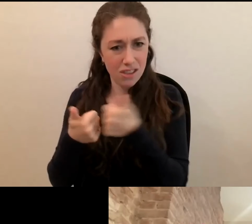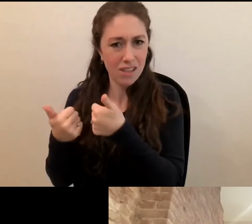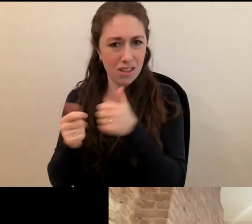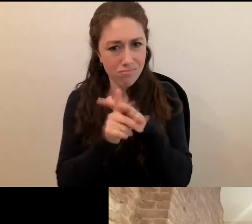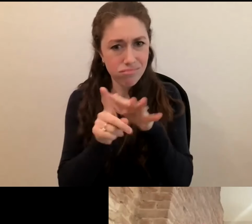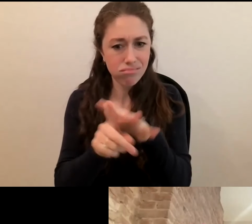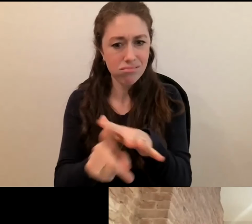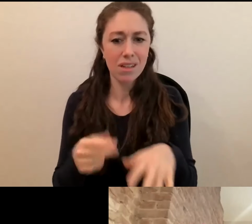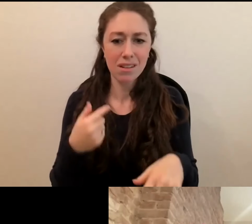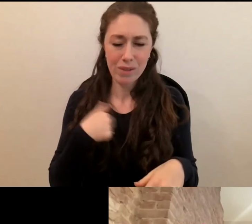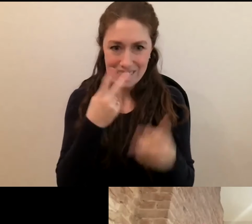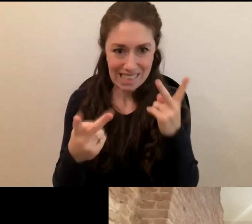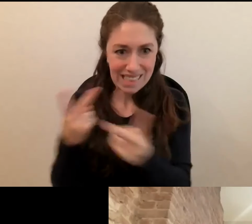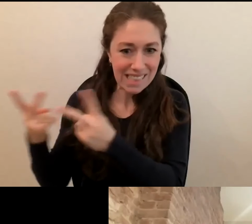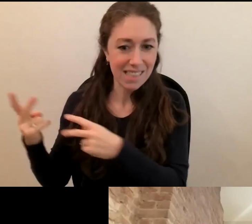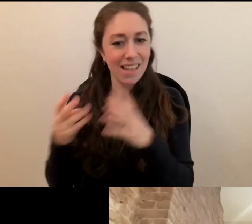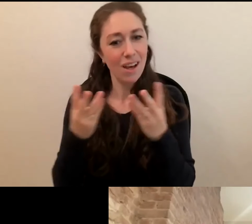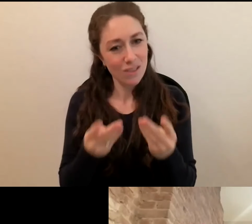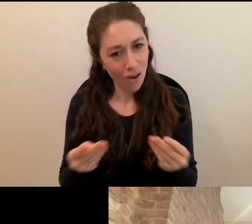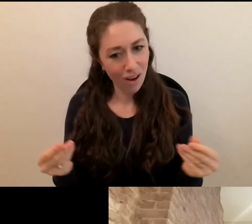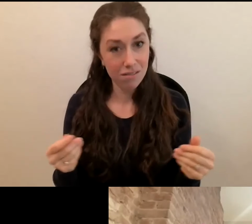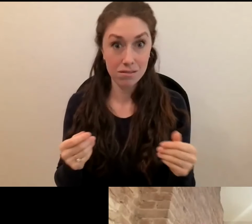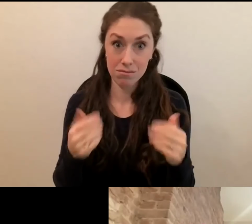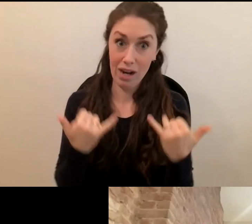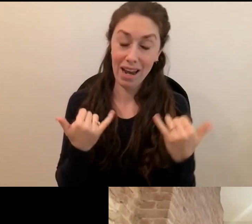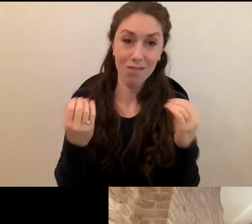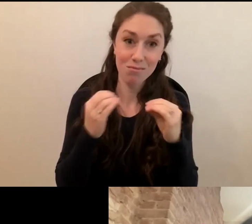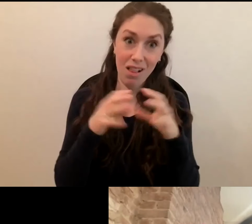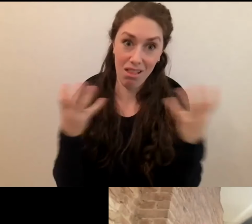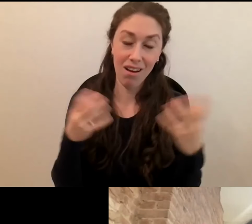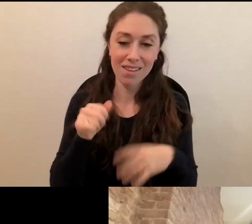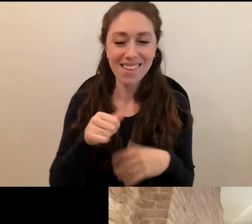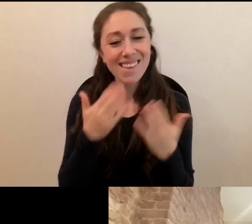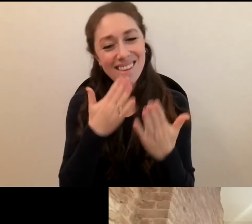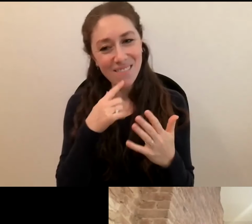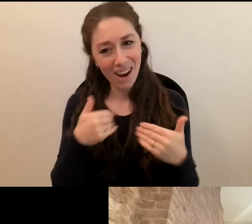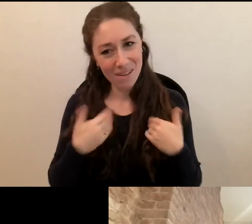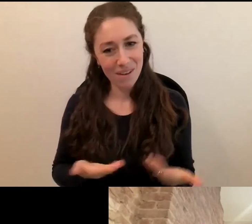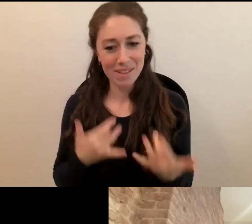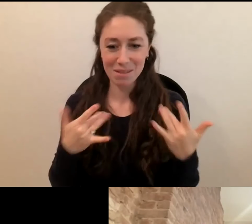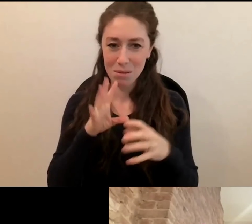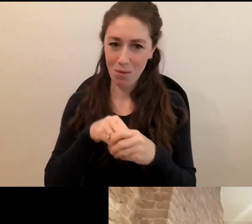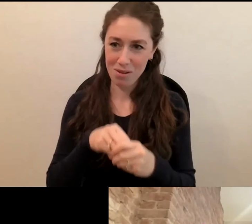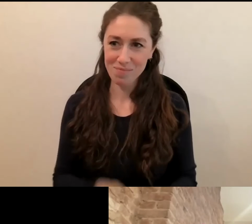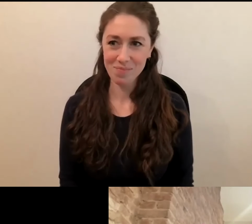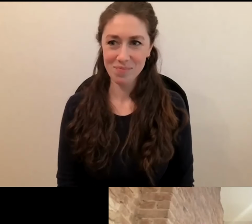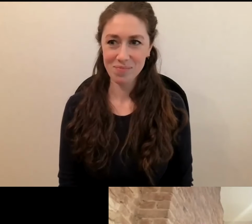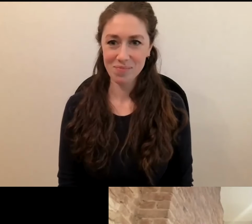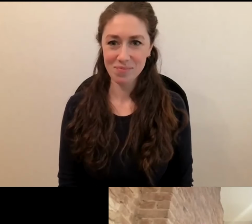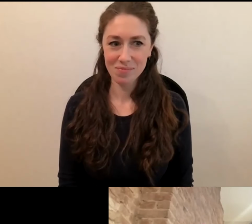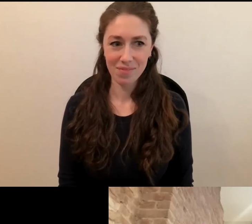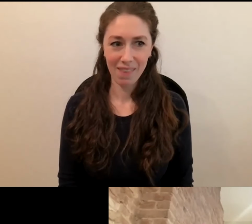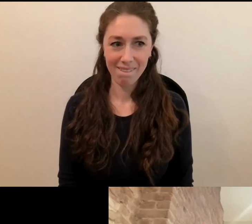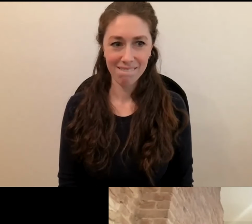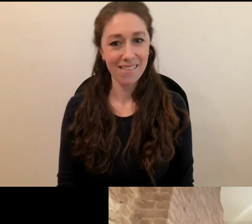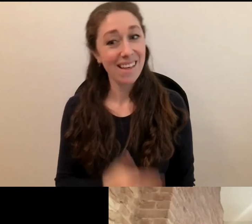media creators facing, especially right now. So thank you so much for having me. I'm really excited to be a part of this. Thank you, Kia.